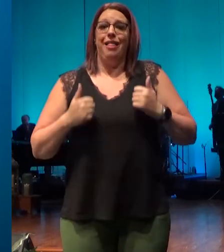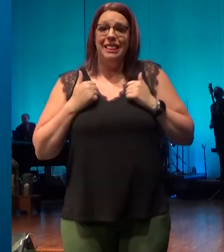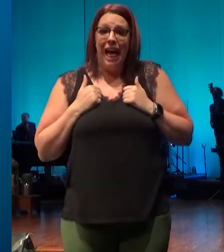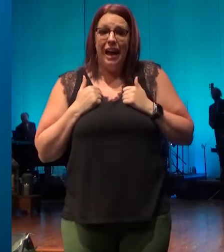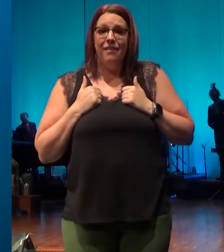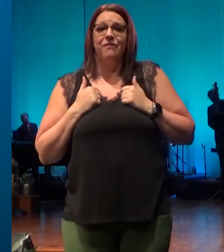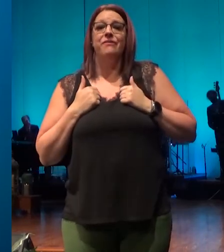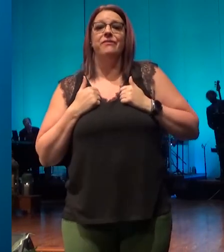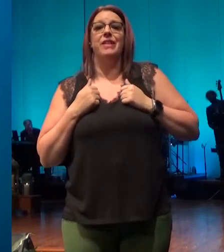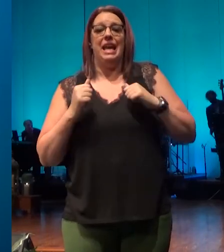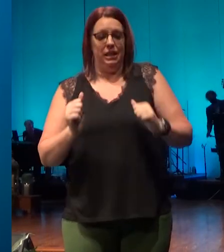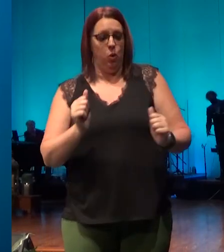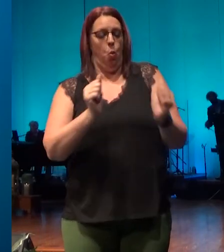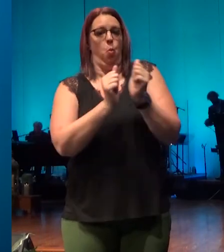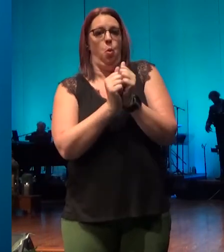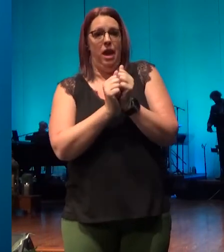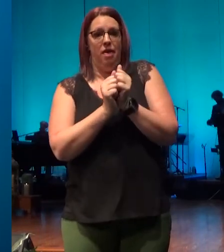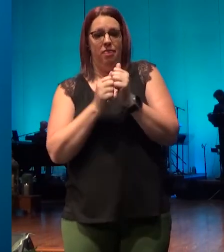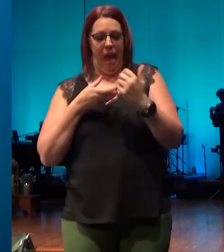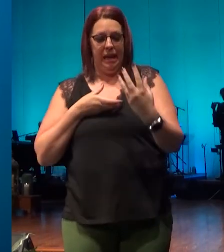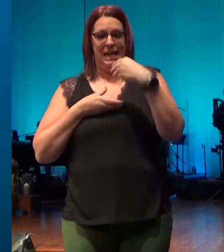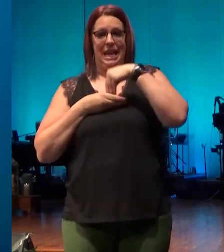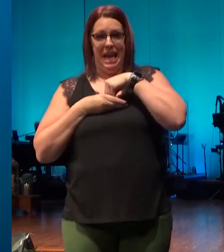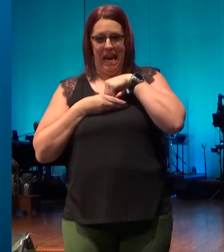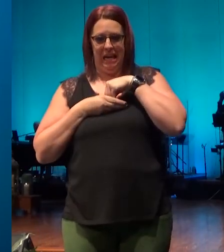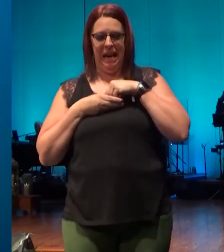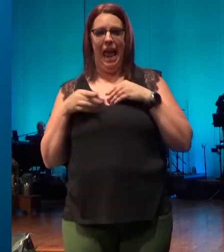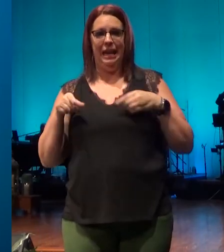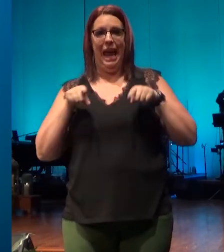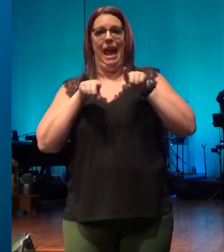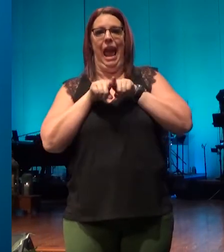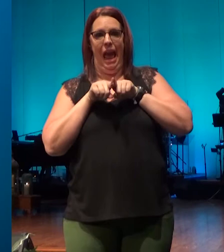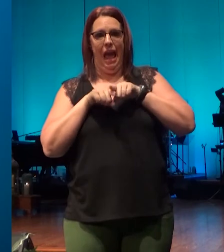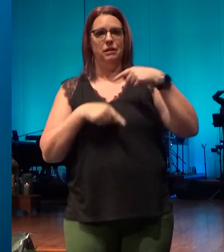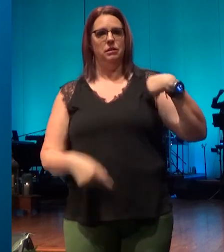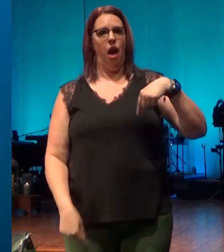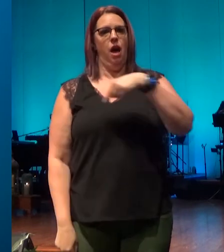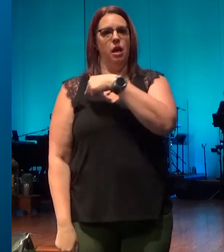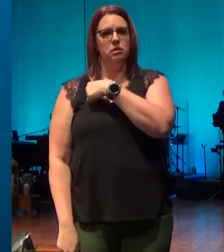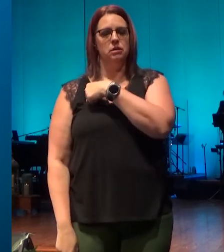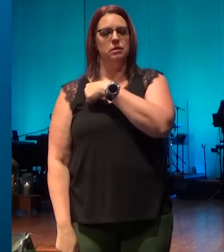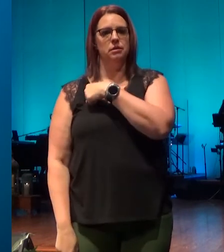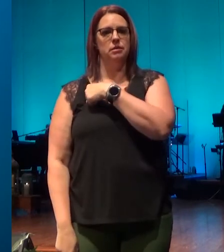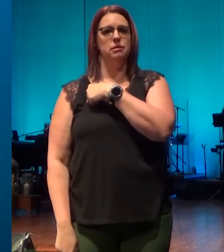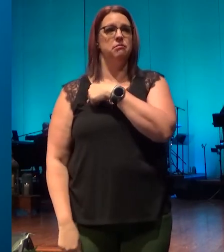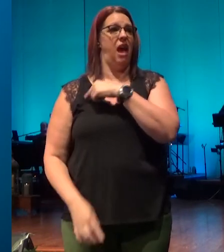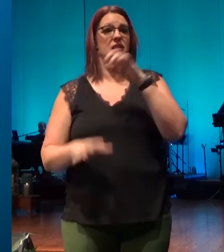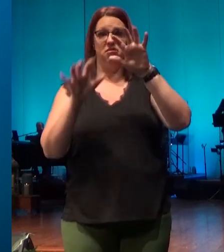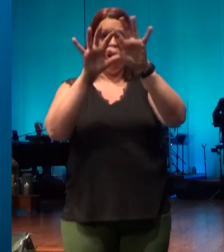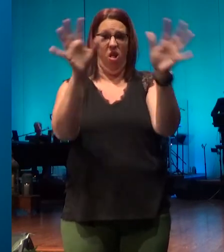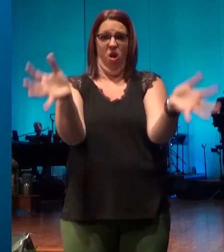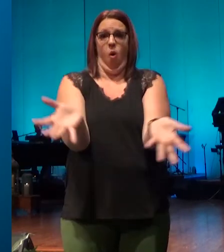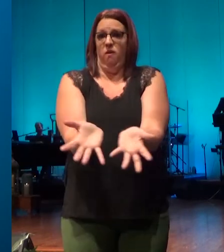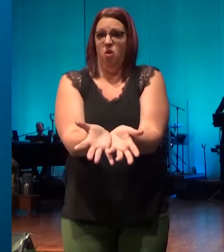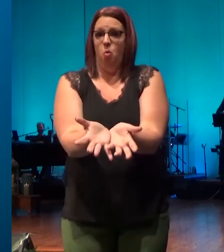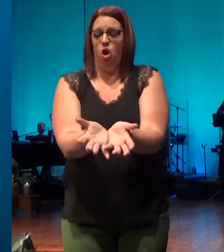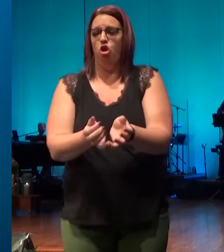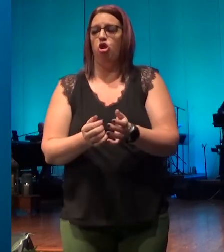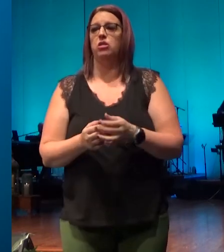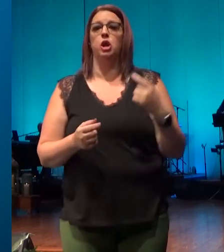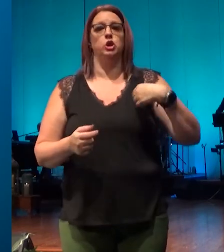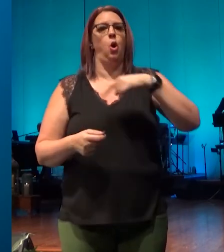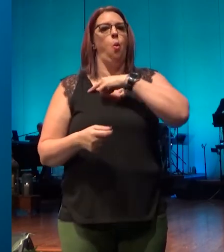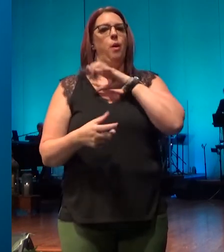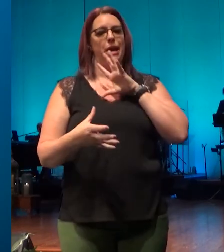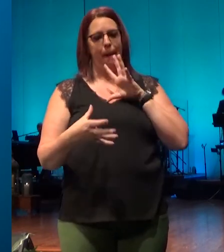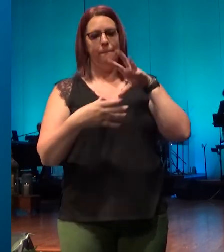being with us and in us and as us, and indeed all beings everywhere. And so we embrace the